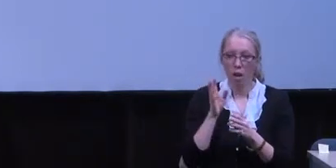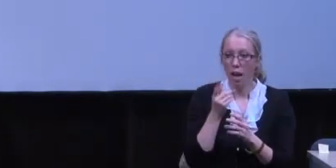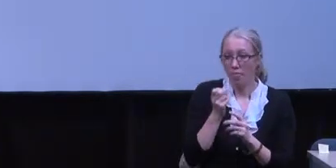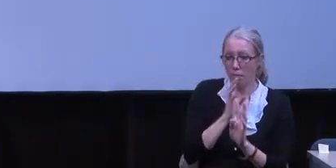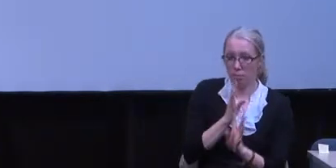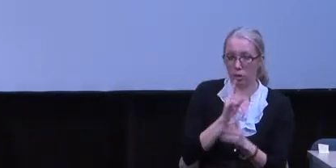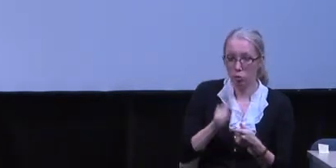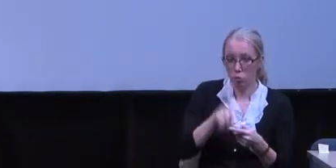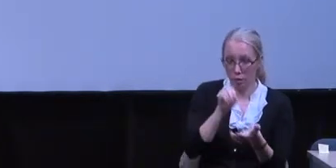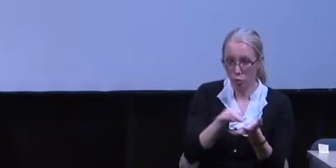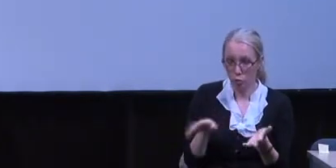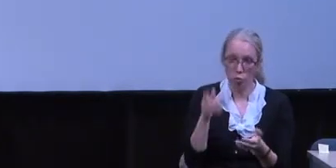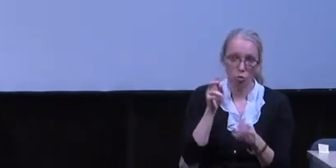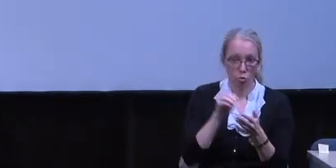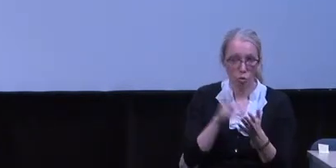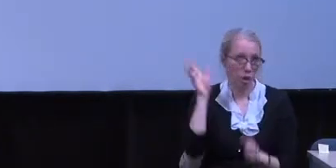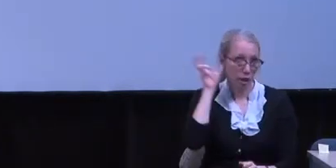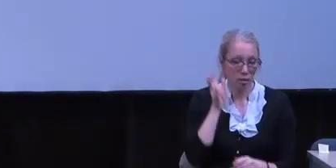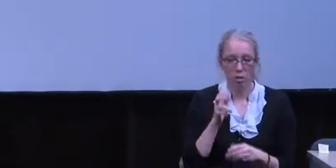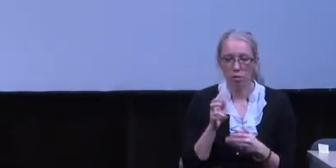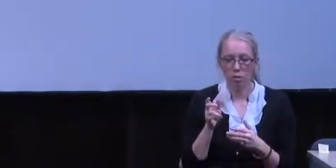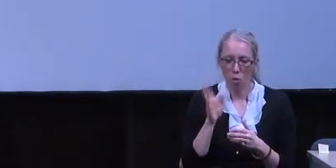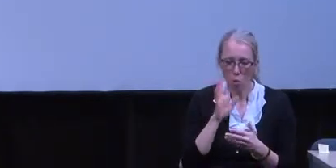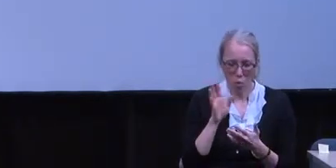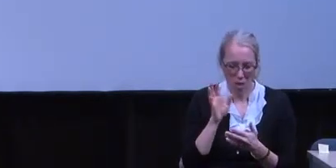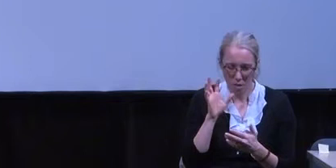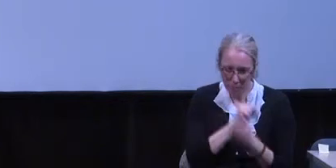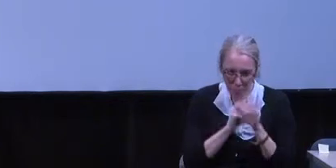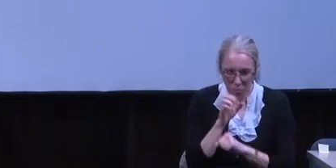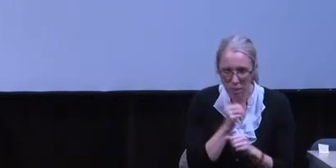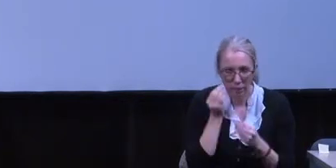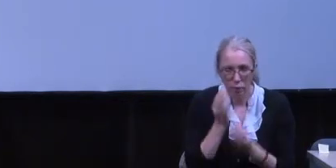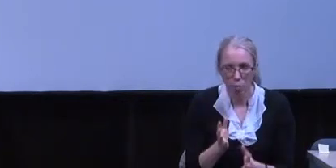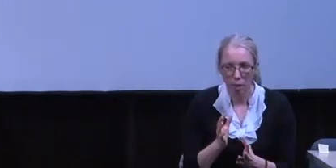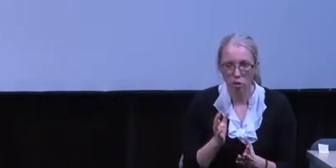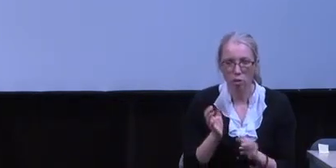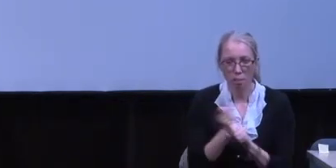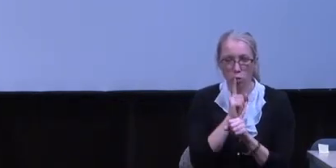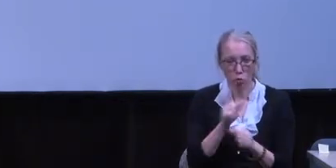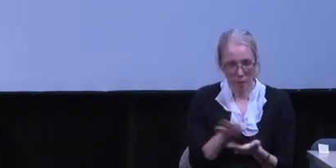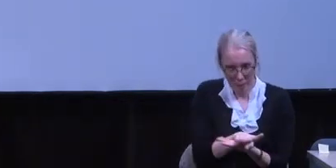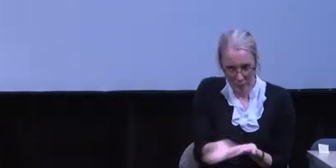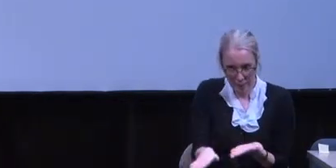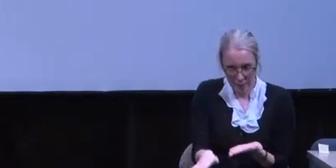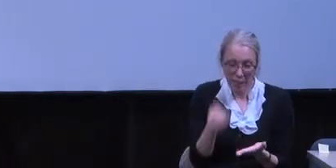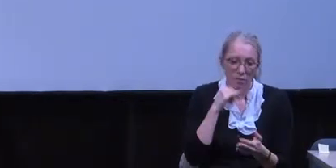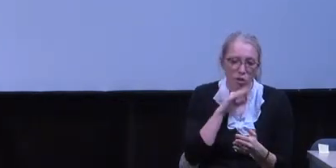it, so then they don't have access to it. So make sure you're doing clean